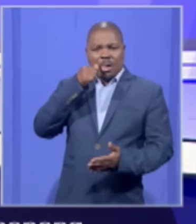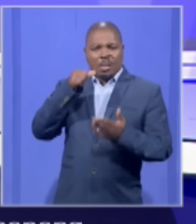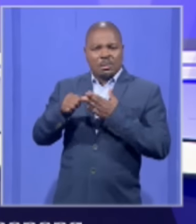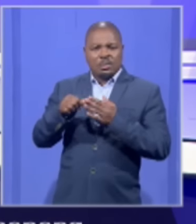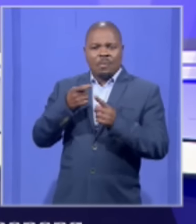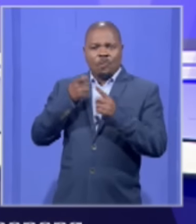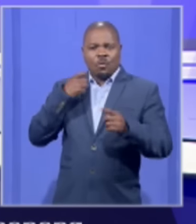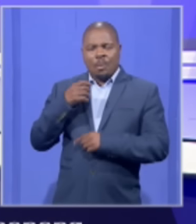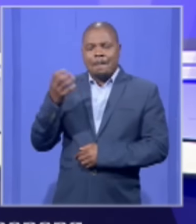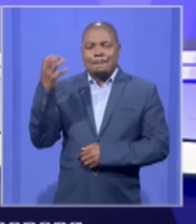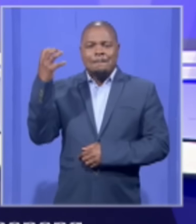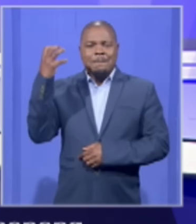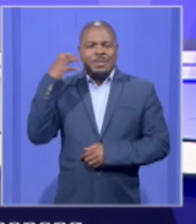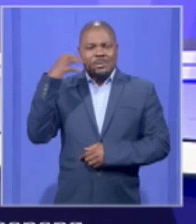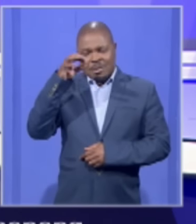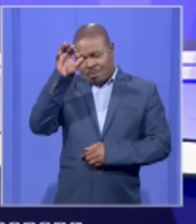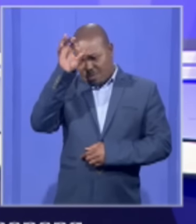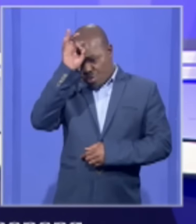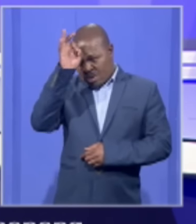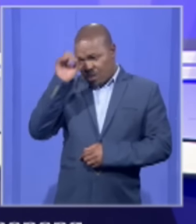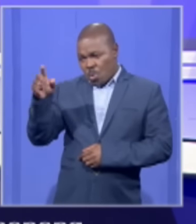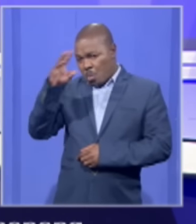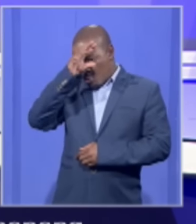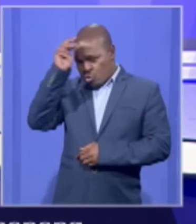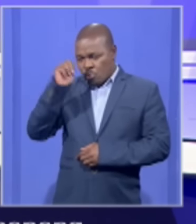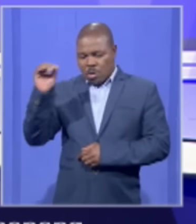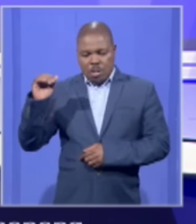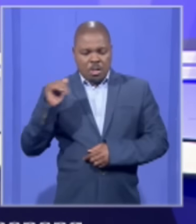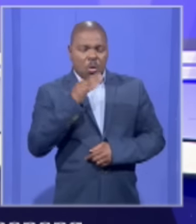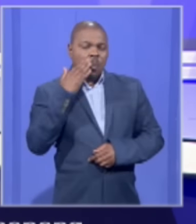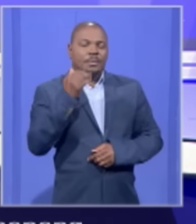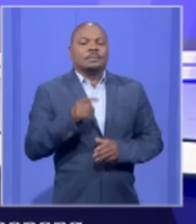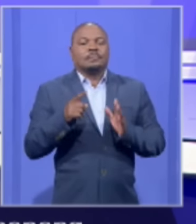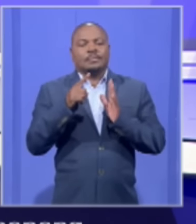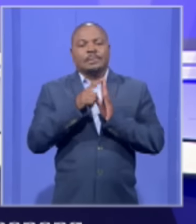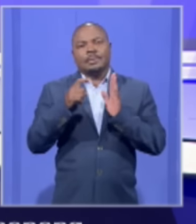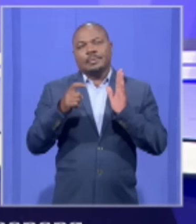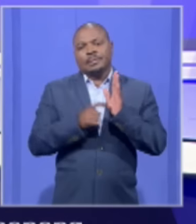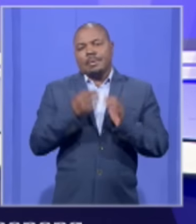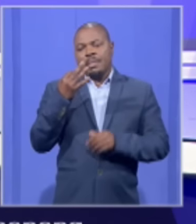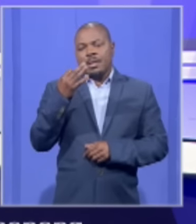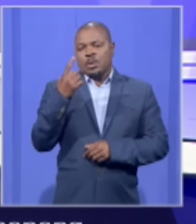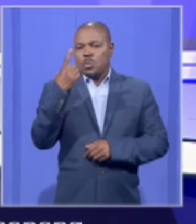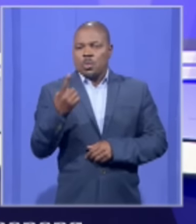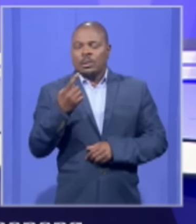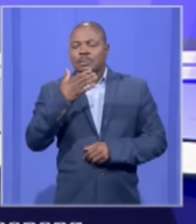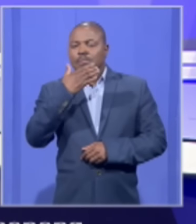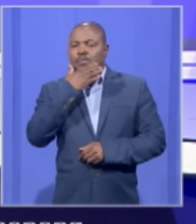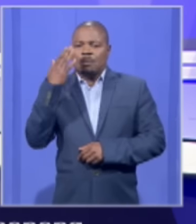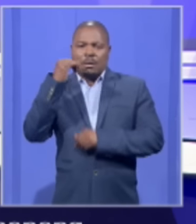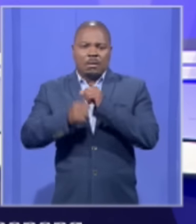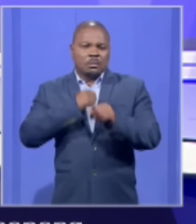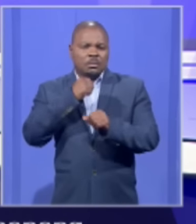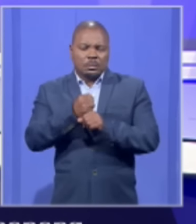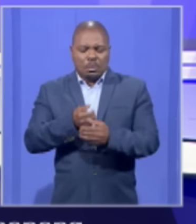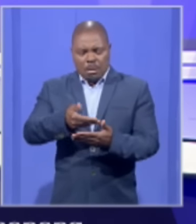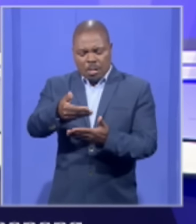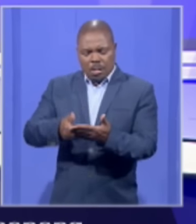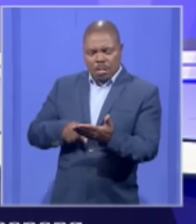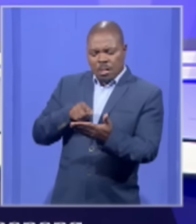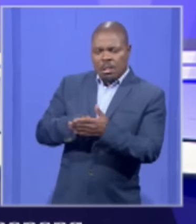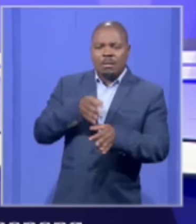rometsweng ke tona ya mapodisi Senzo Mchunu la letlha la Sedimonthole le malatsi a 31 ngogola le le neng le